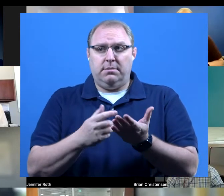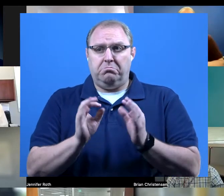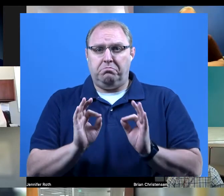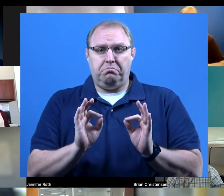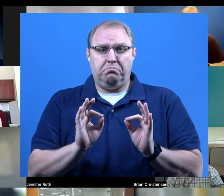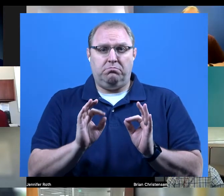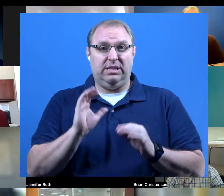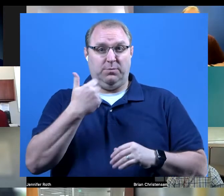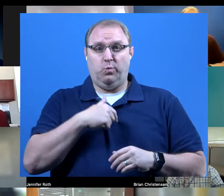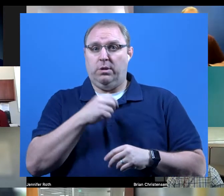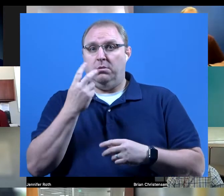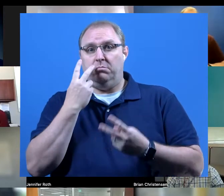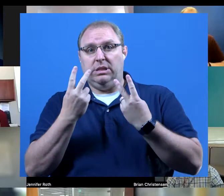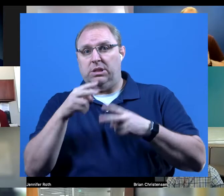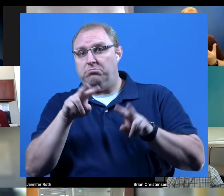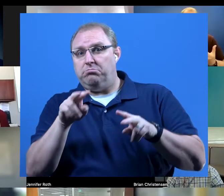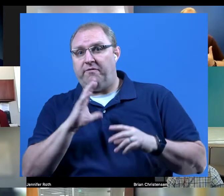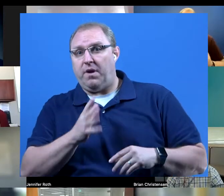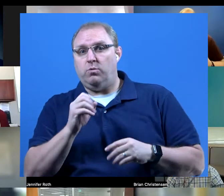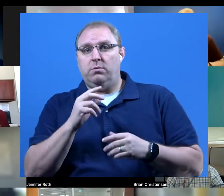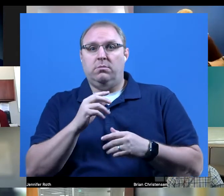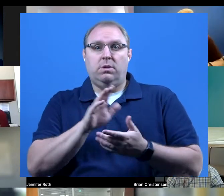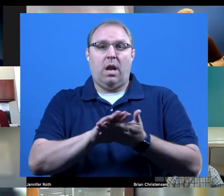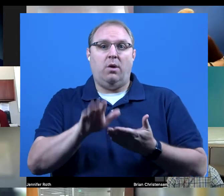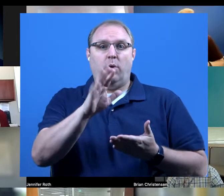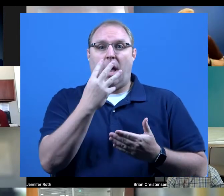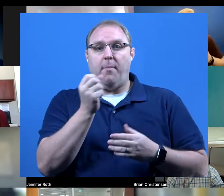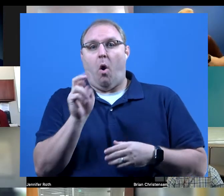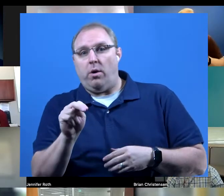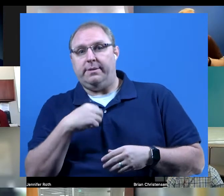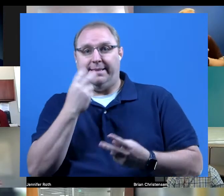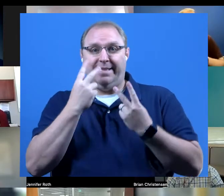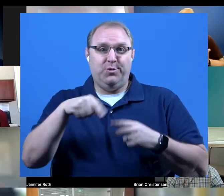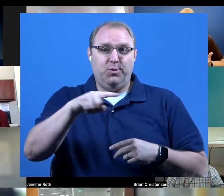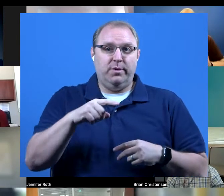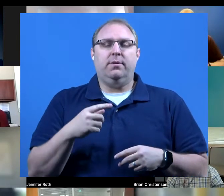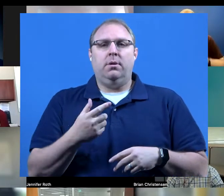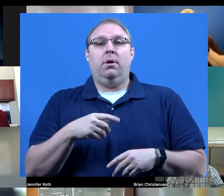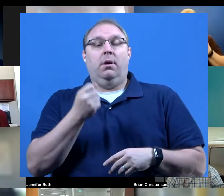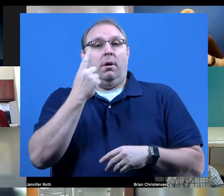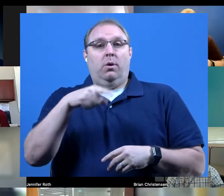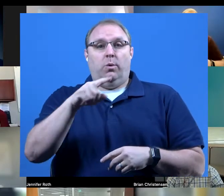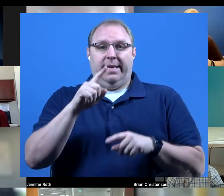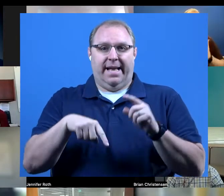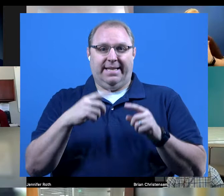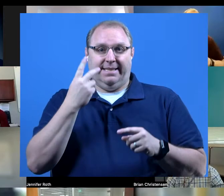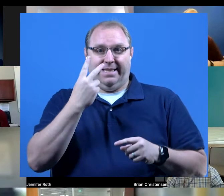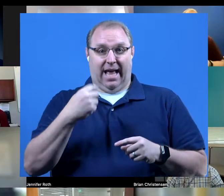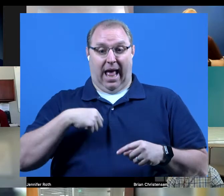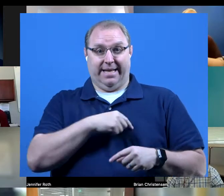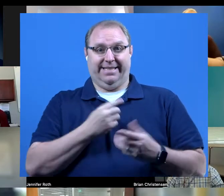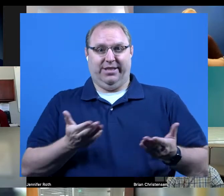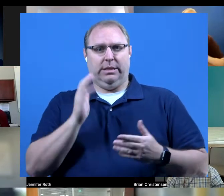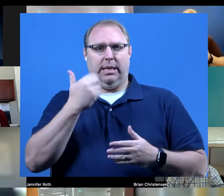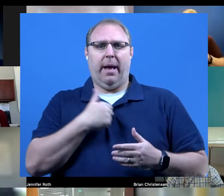Any other logistical items? No, we can see you. So thank you for having your cameras unmuted. It's great. Your